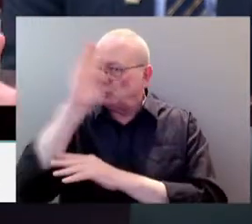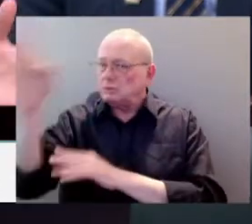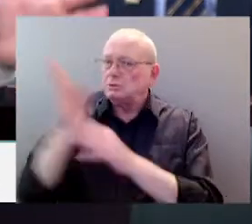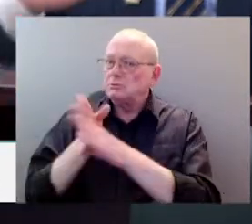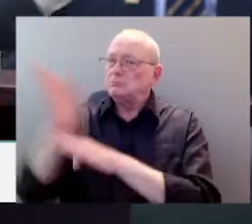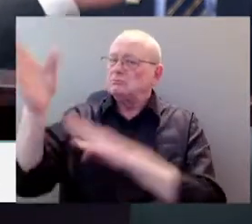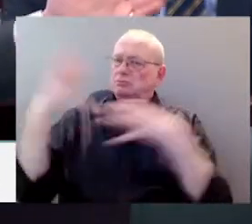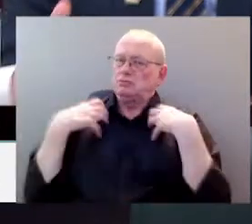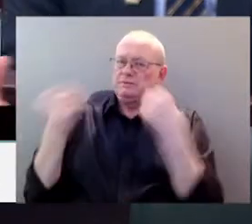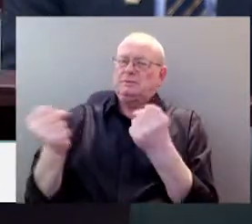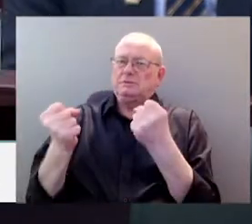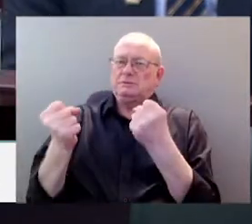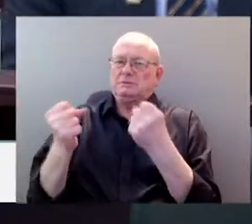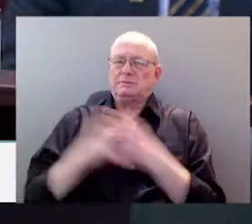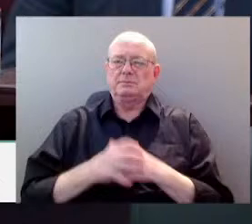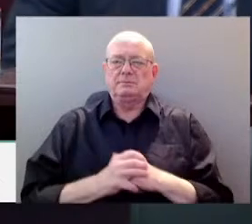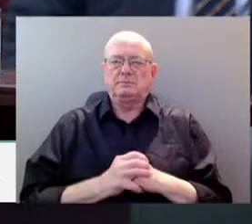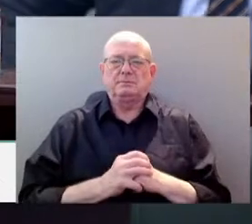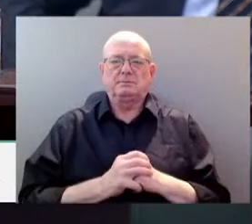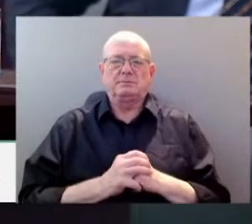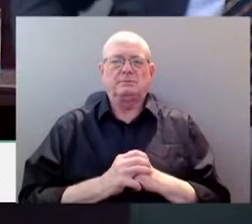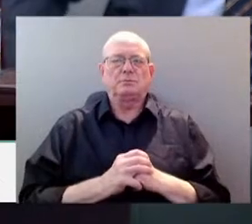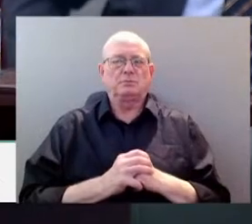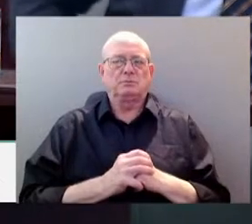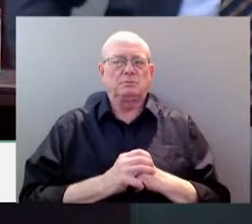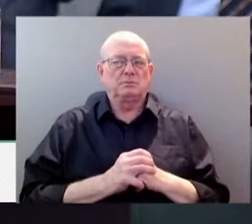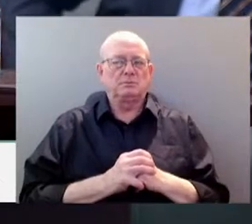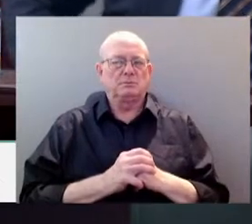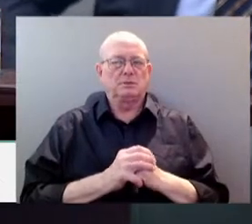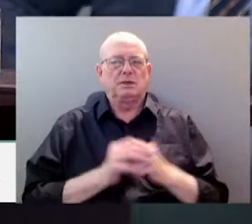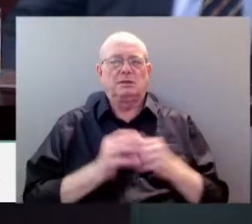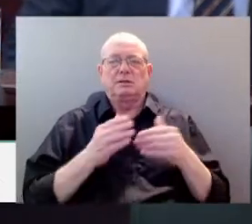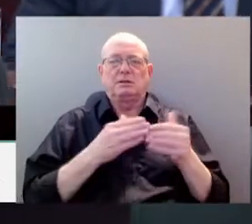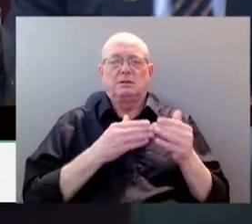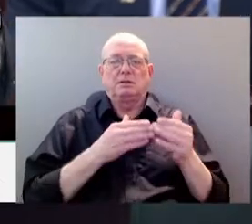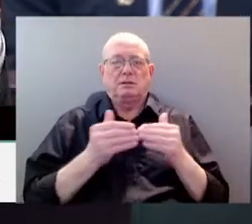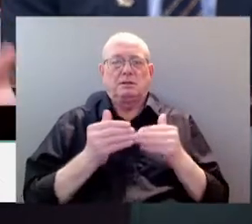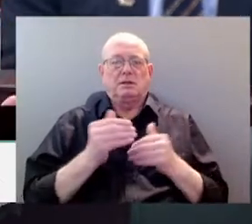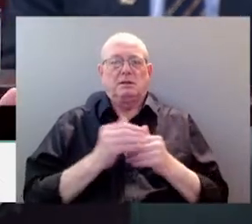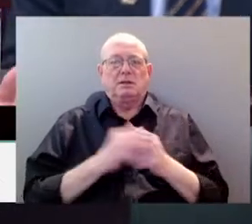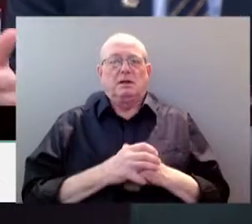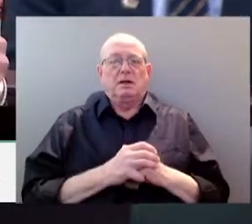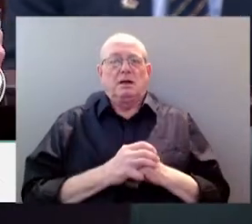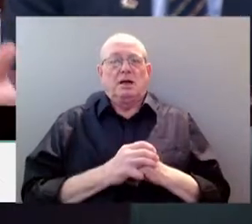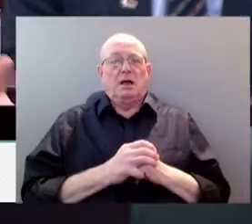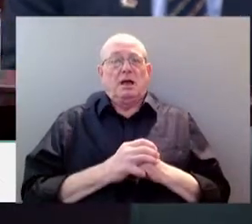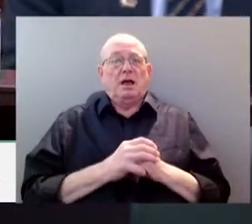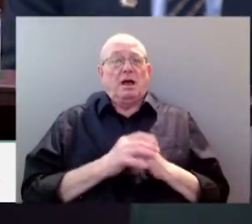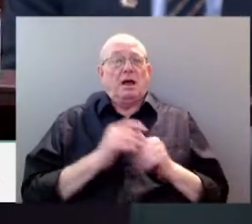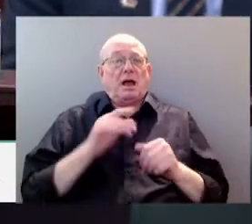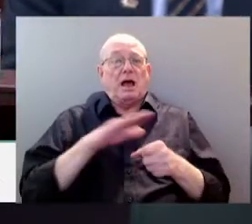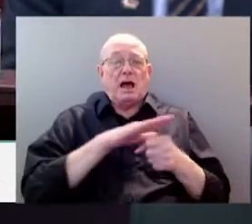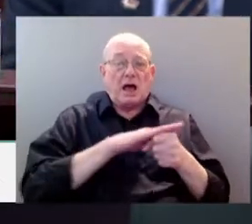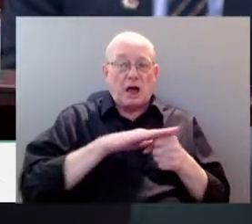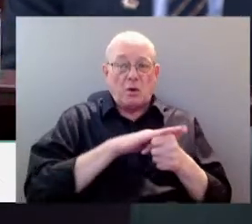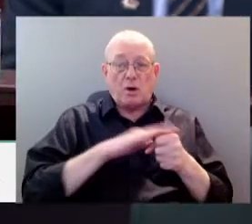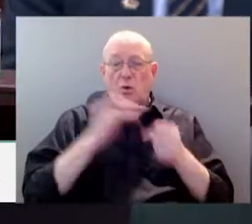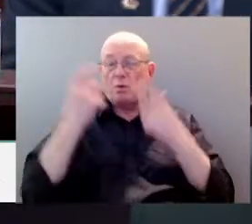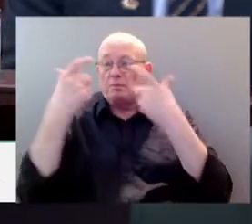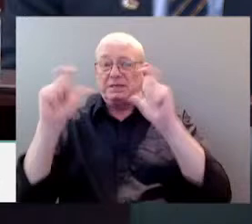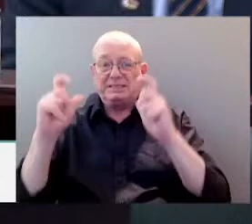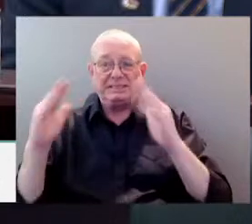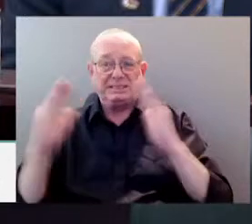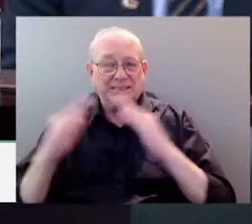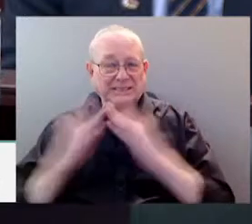maybe my constituency or the members found their way to one of our major centers and they are living in these drug cartel